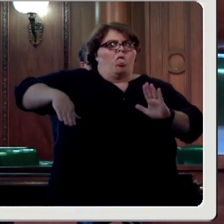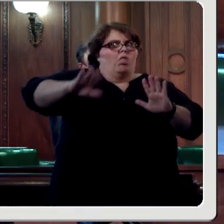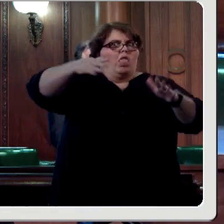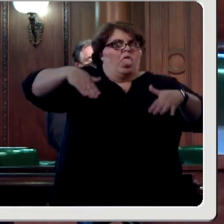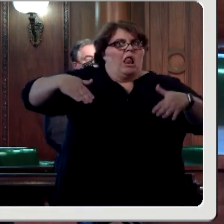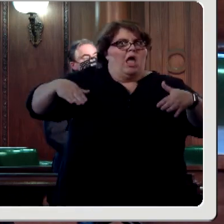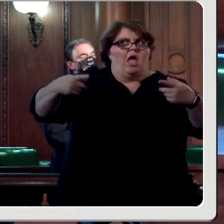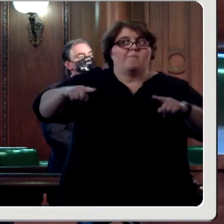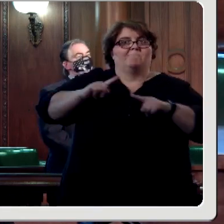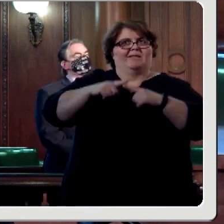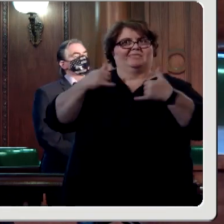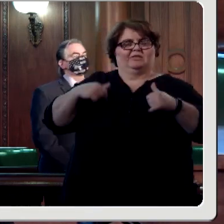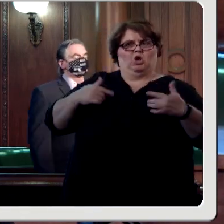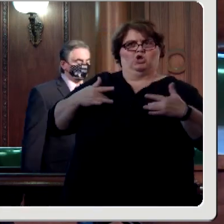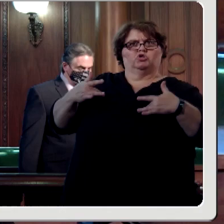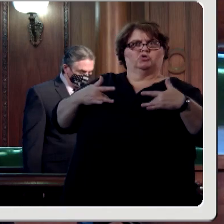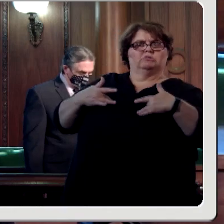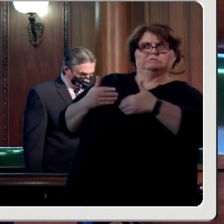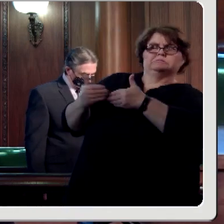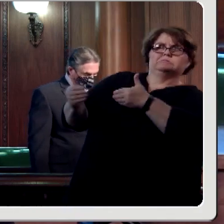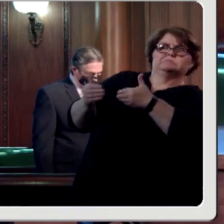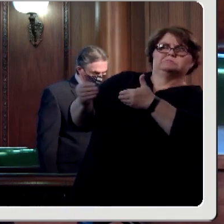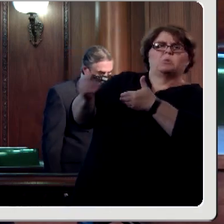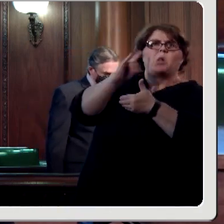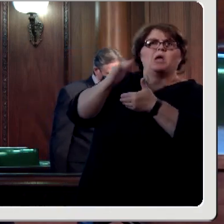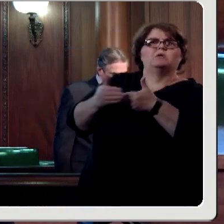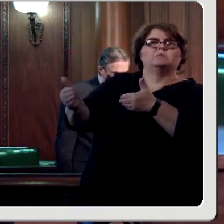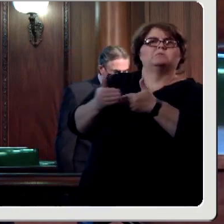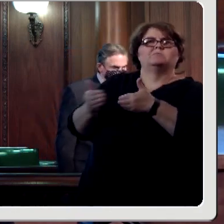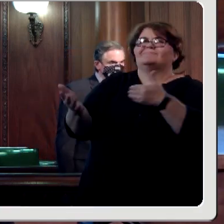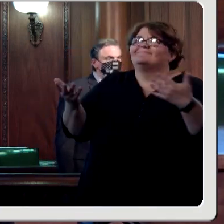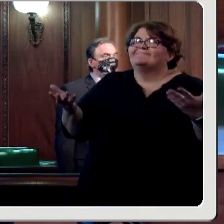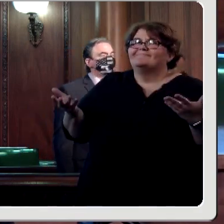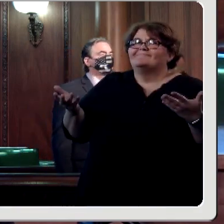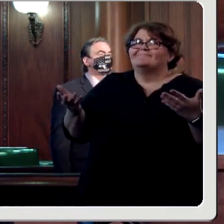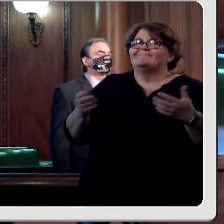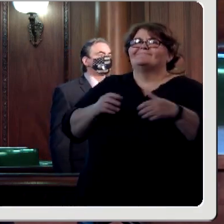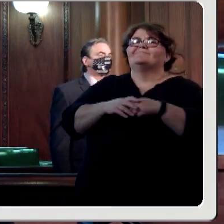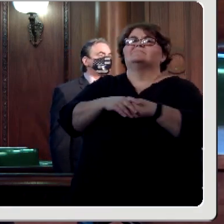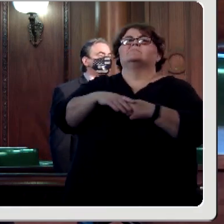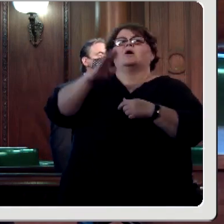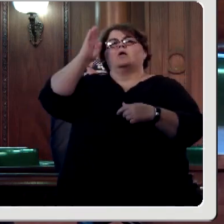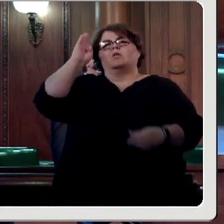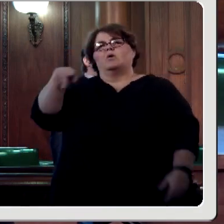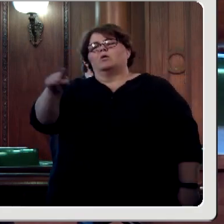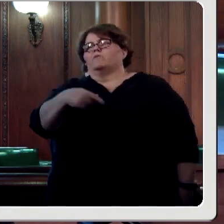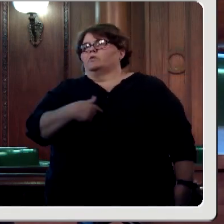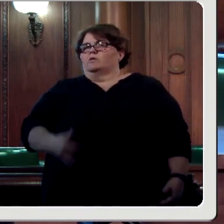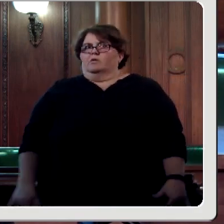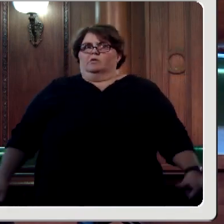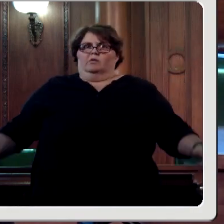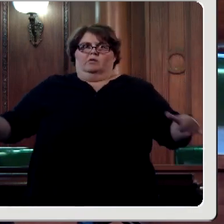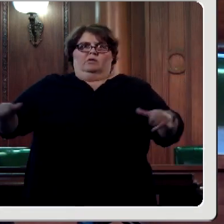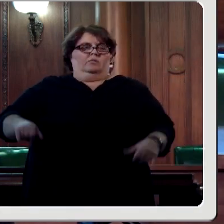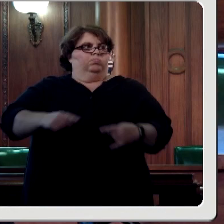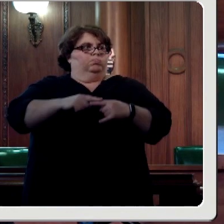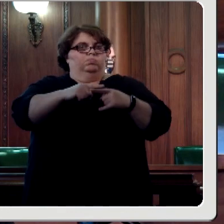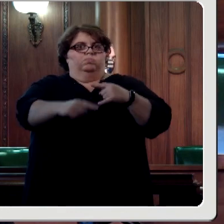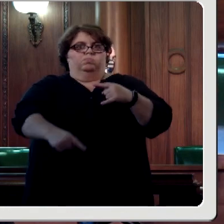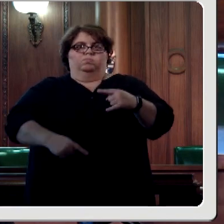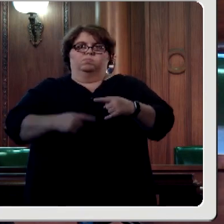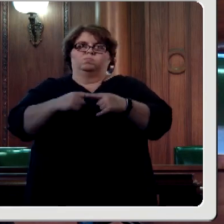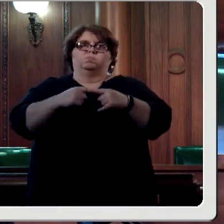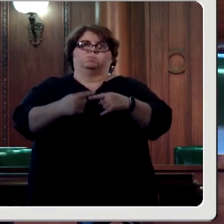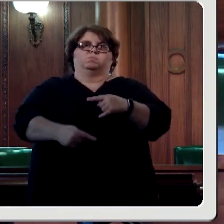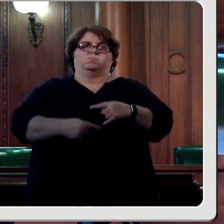the time for us to battle the fatigue that we've been having, to know that the virus itself has not grown weary of